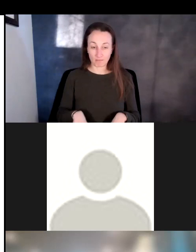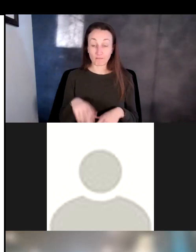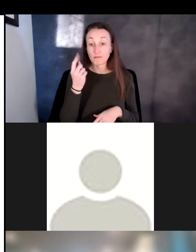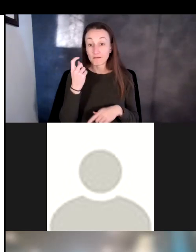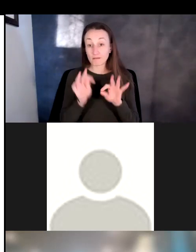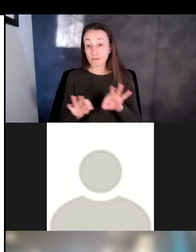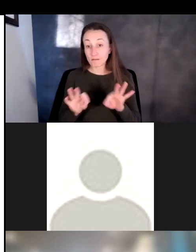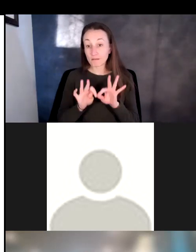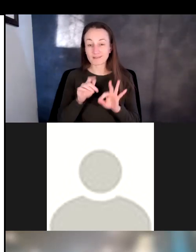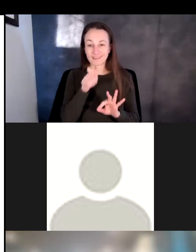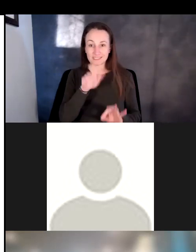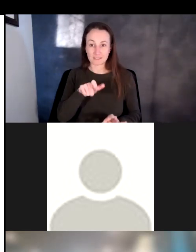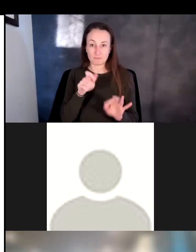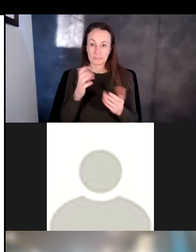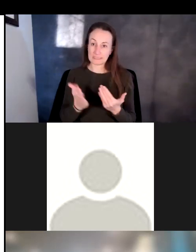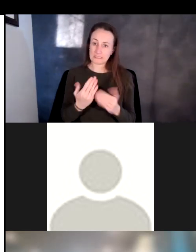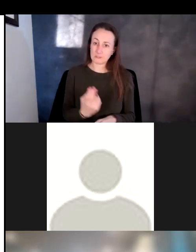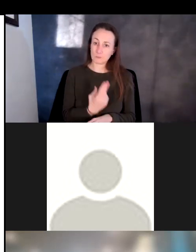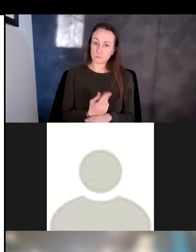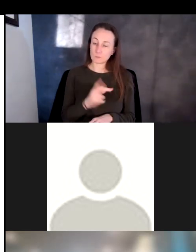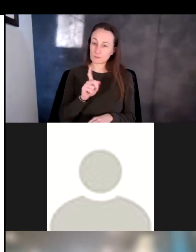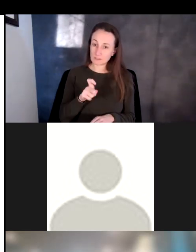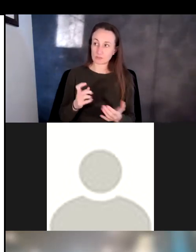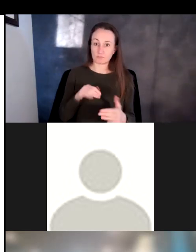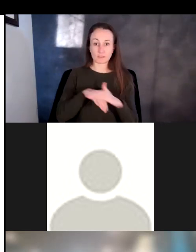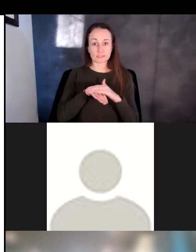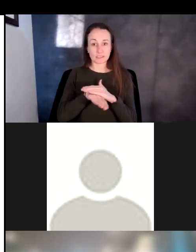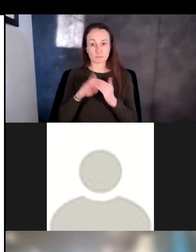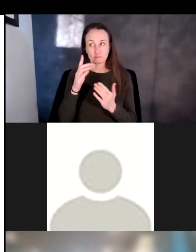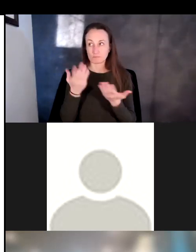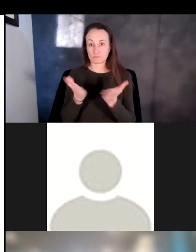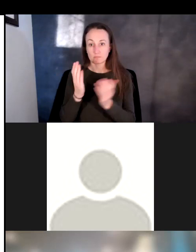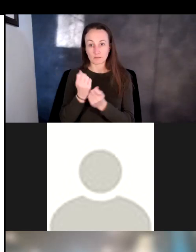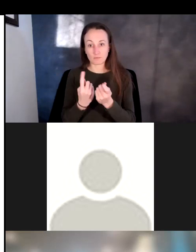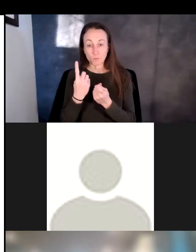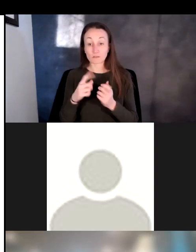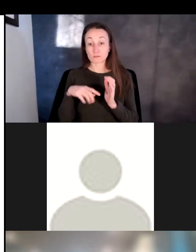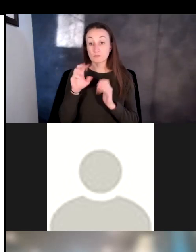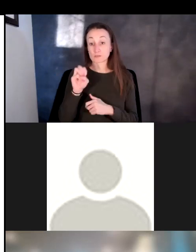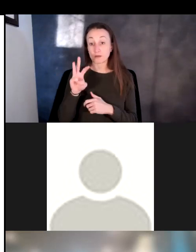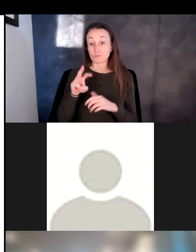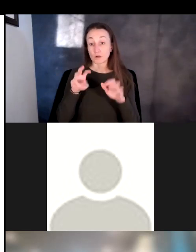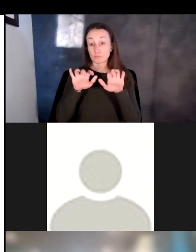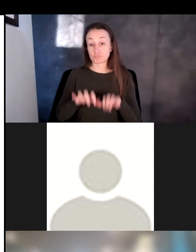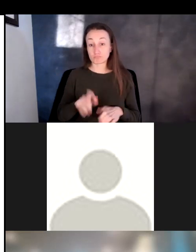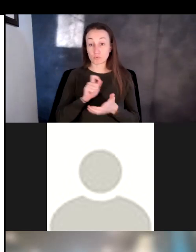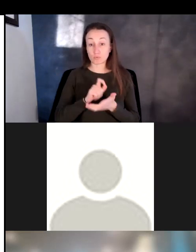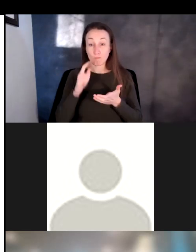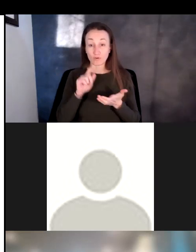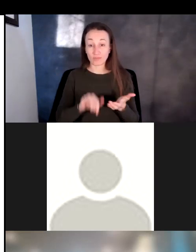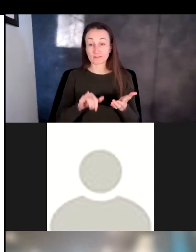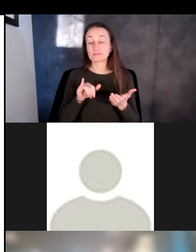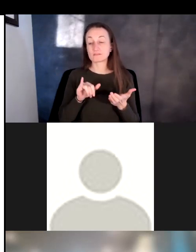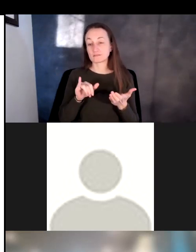also be very easy to use. It needs to be accessible to everyone. So the software that we wrote for this, it's